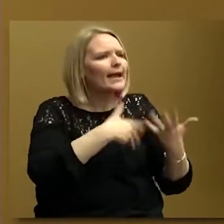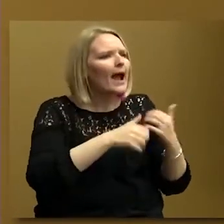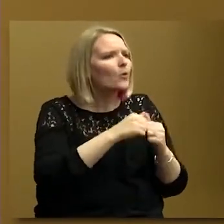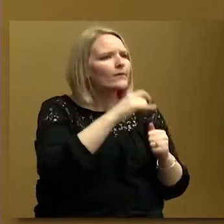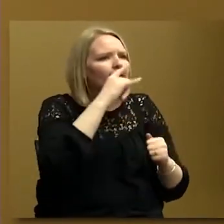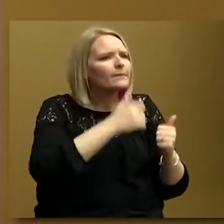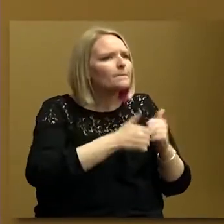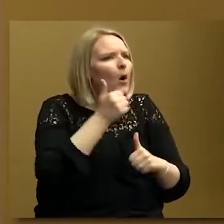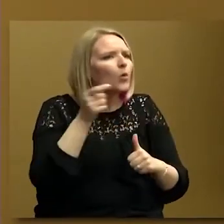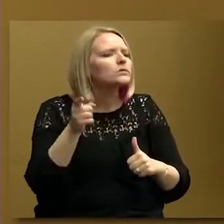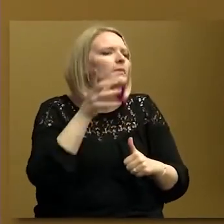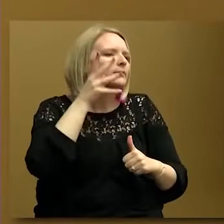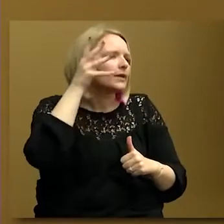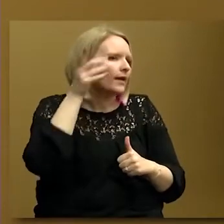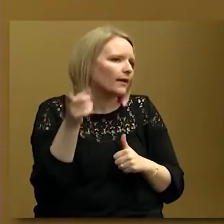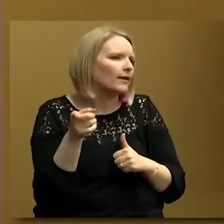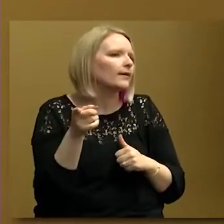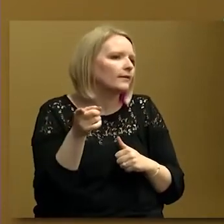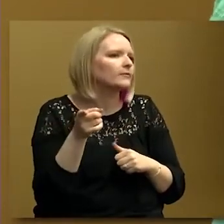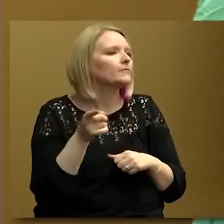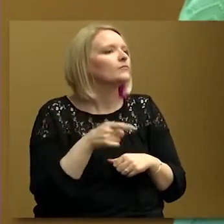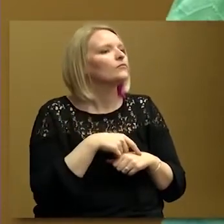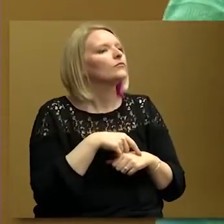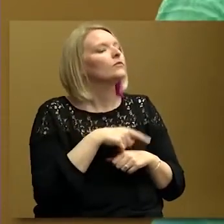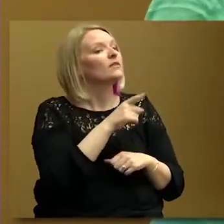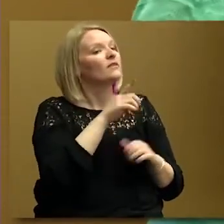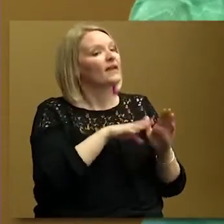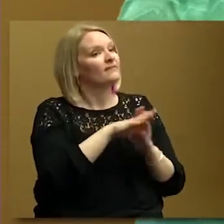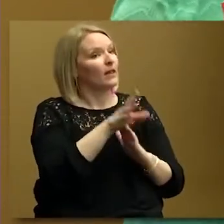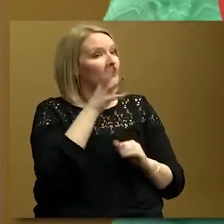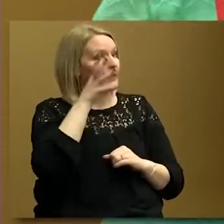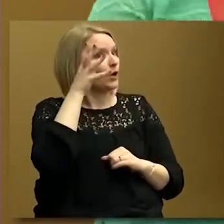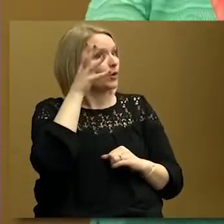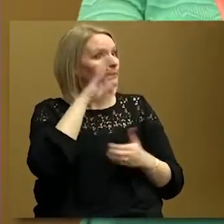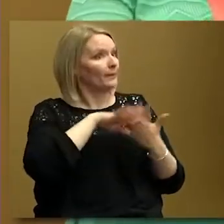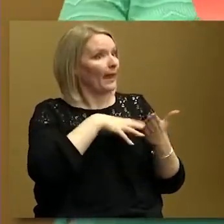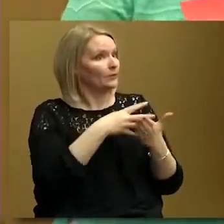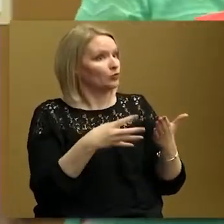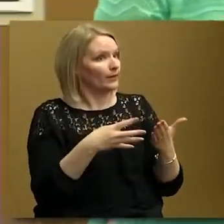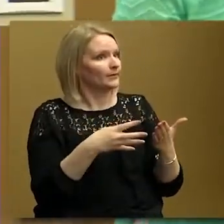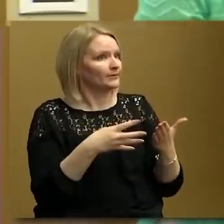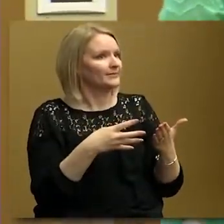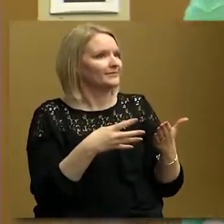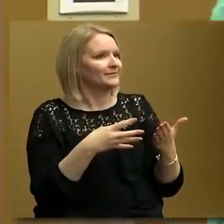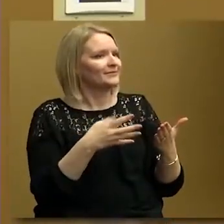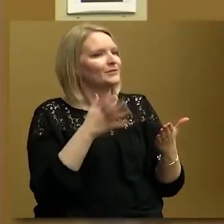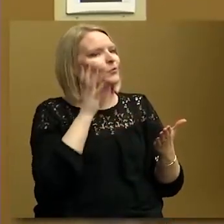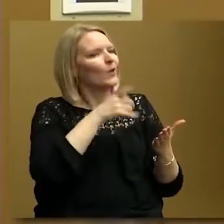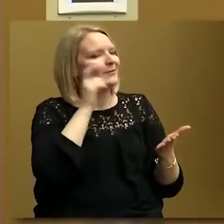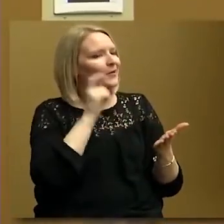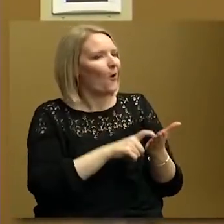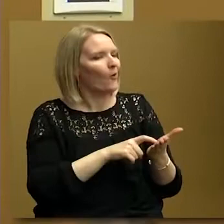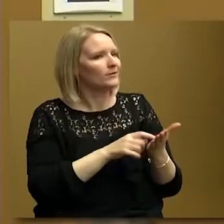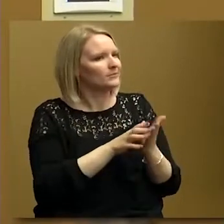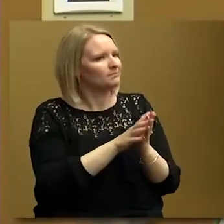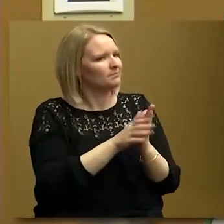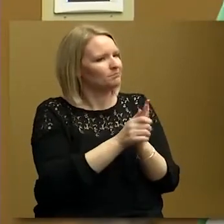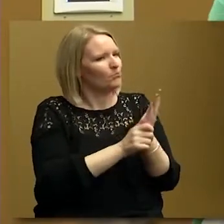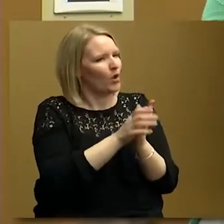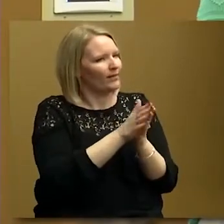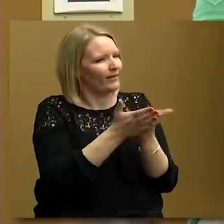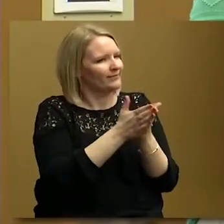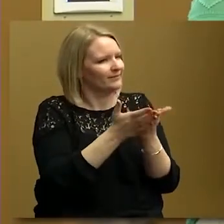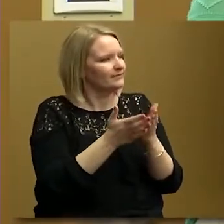parents. So they developed a parent one. And if you'll see, it's in a booklet form. And